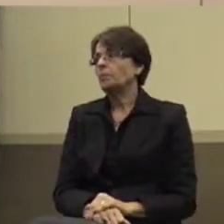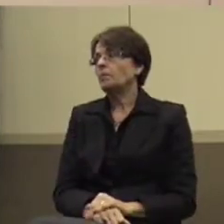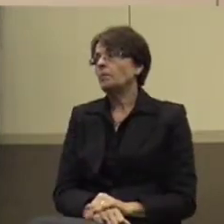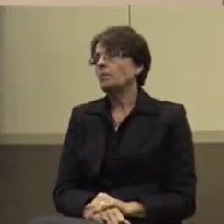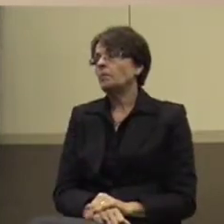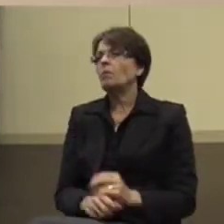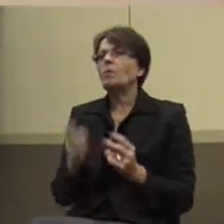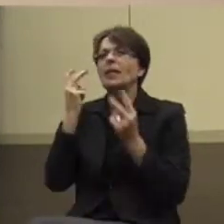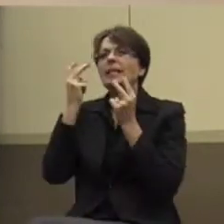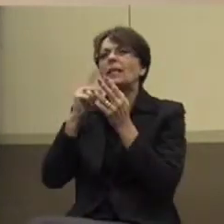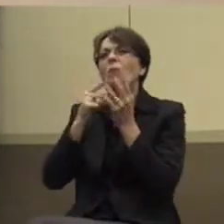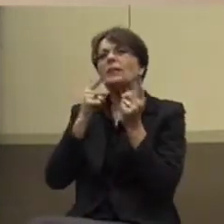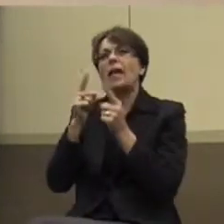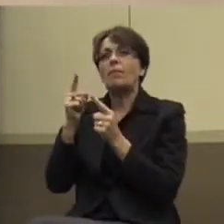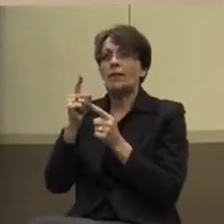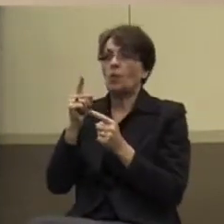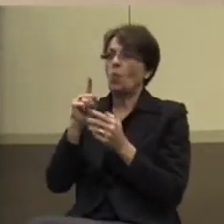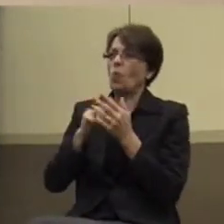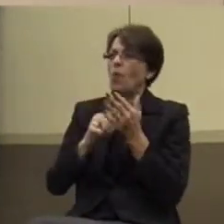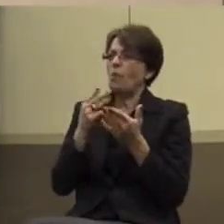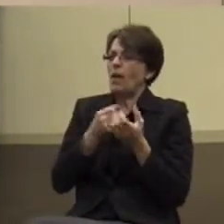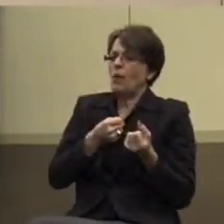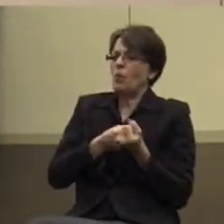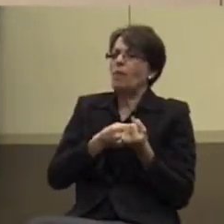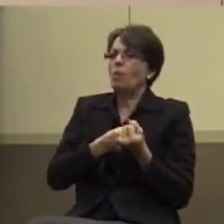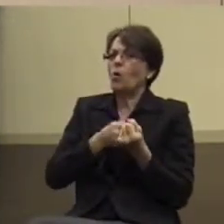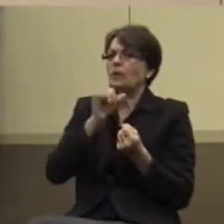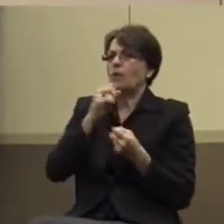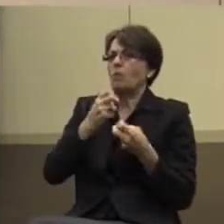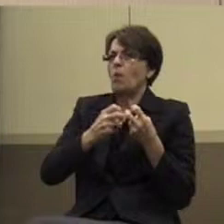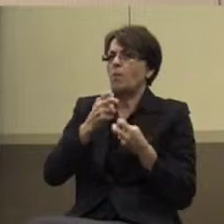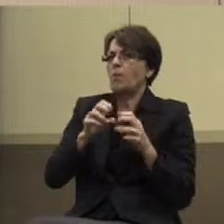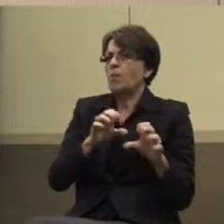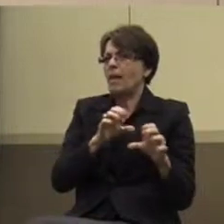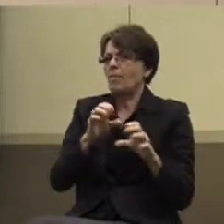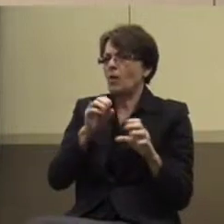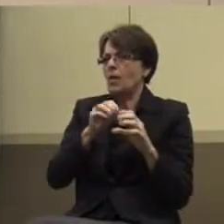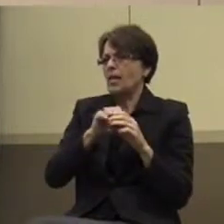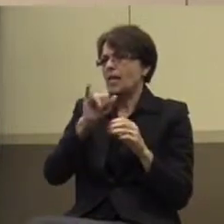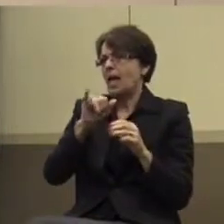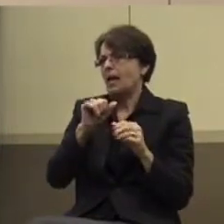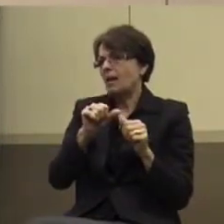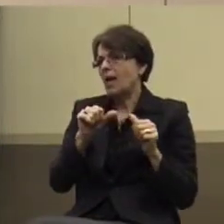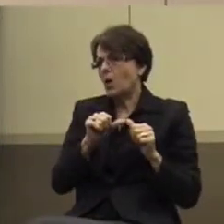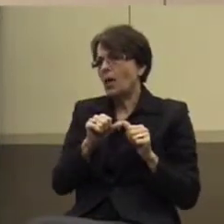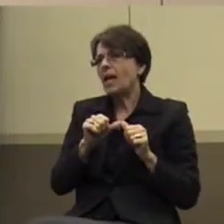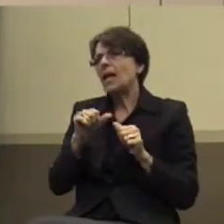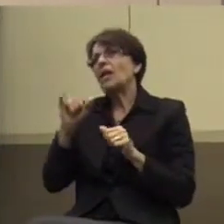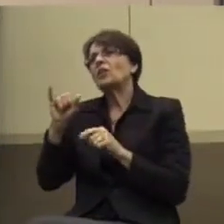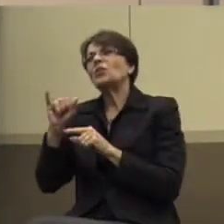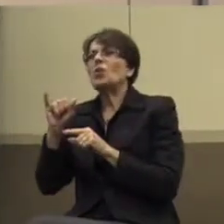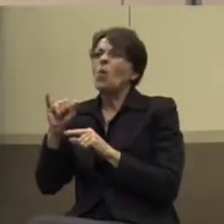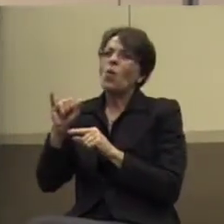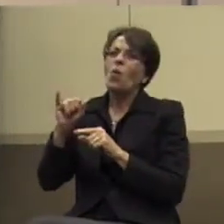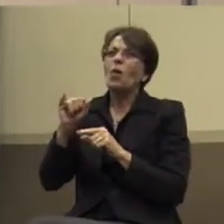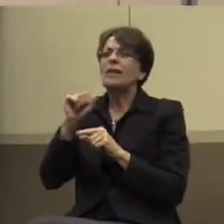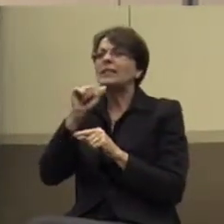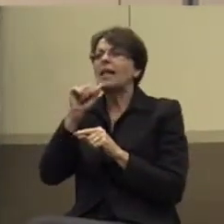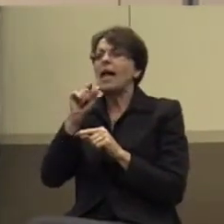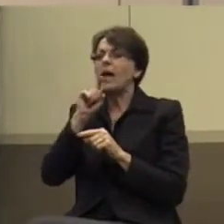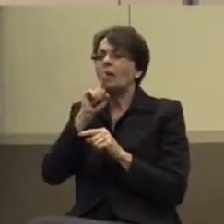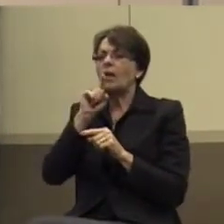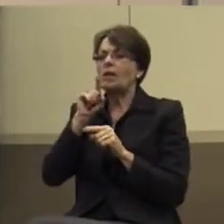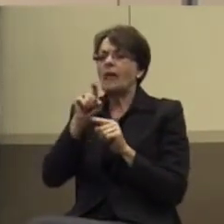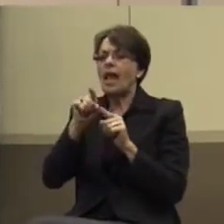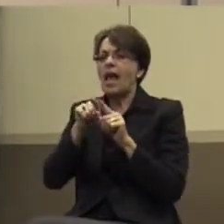See what's happening with what may be reinforcing that problem behavior in that area. So it's not quite as sensitive to know